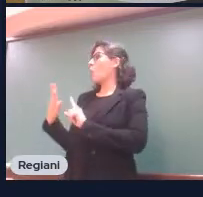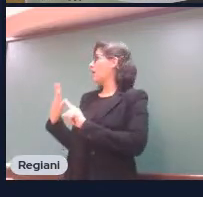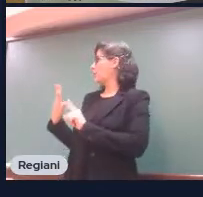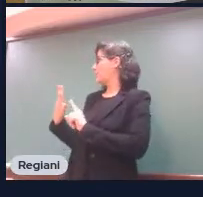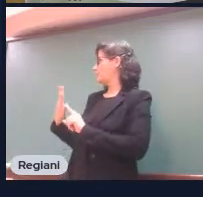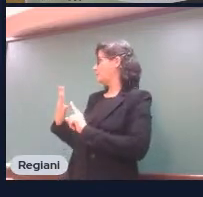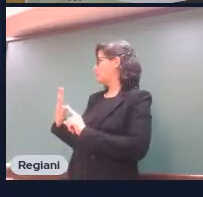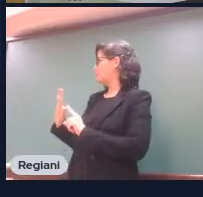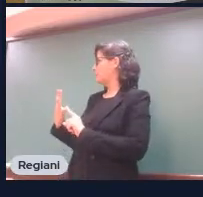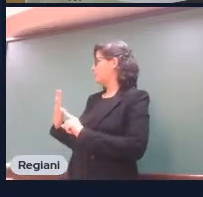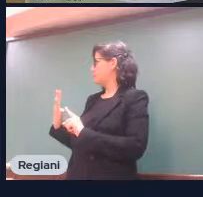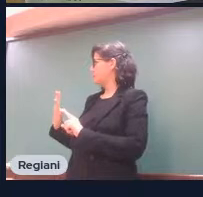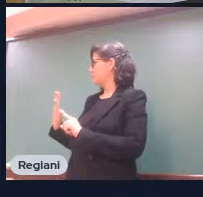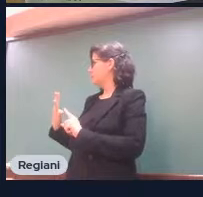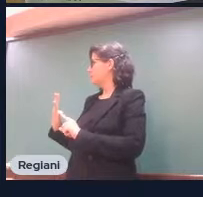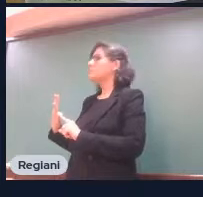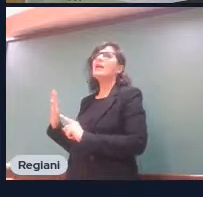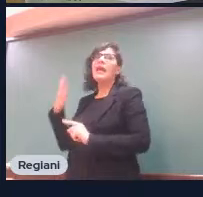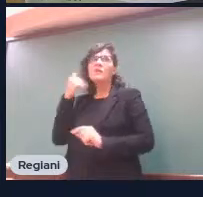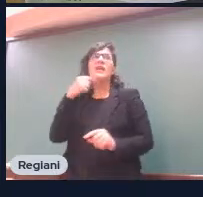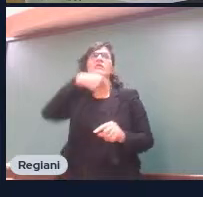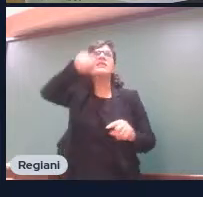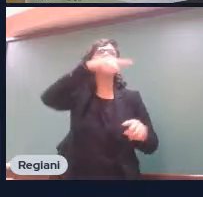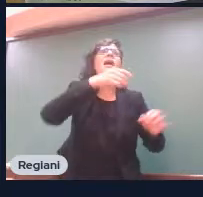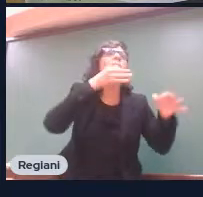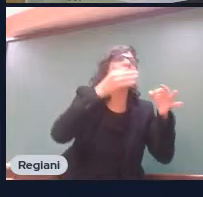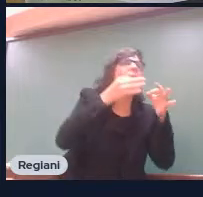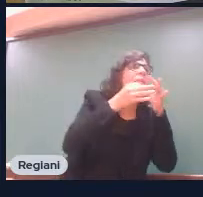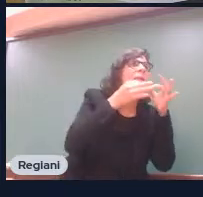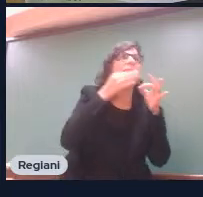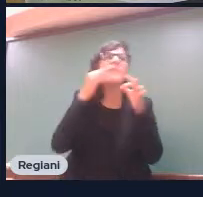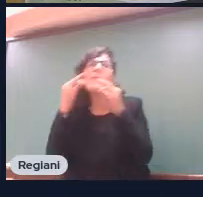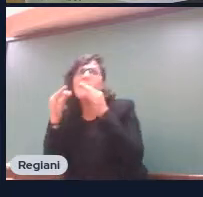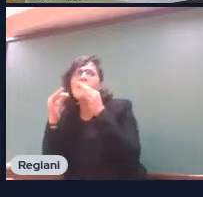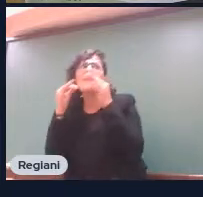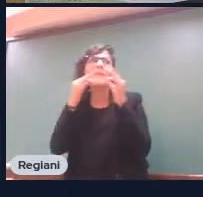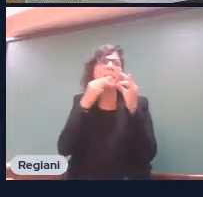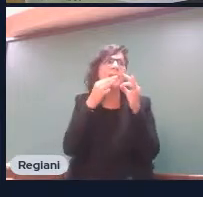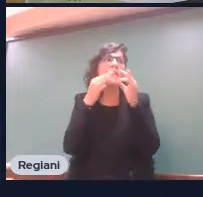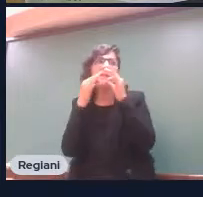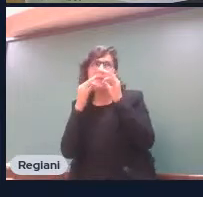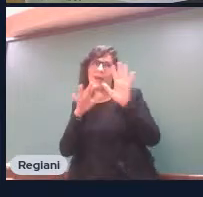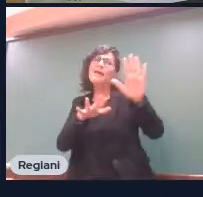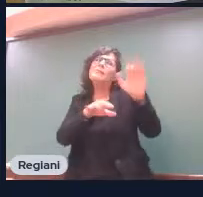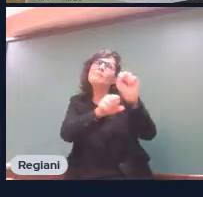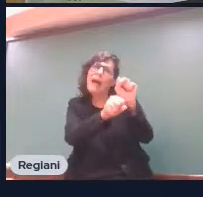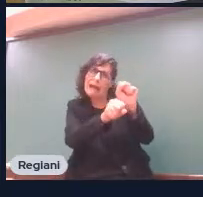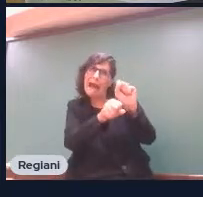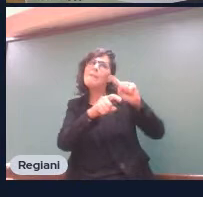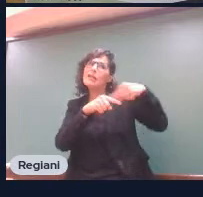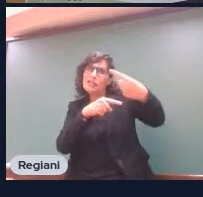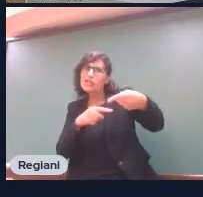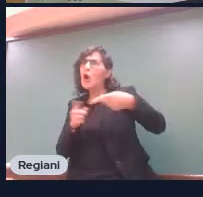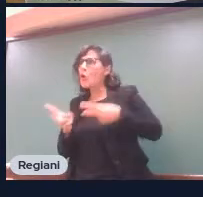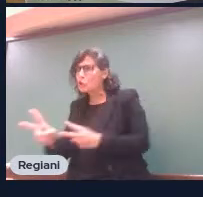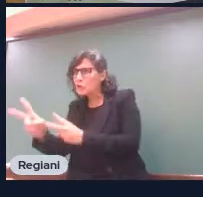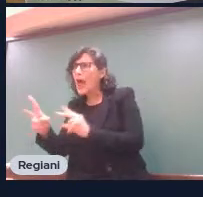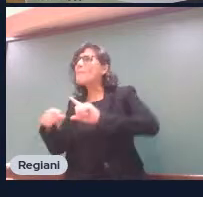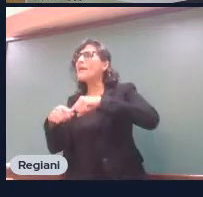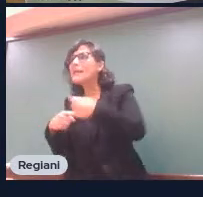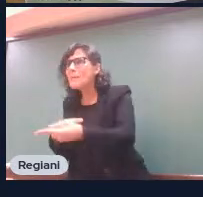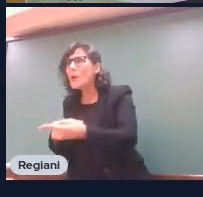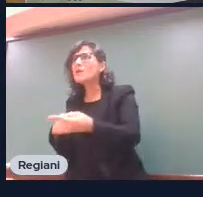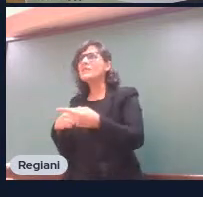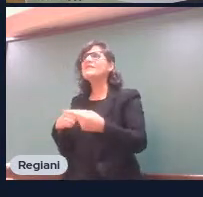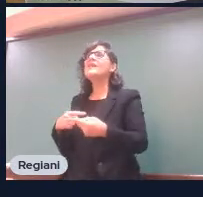I see we have a live discussion in the room as well. I'm going to try to stop you so we can continue. I know, it's if you hear this for the